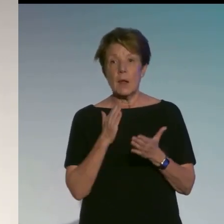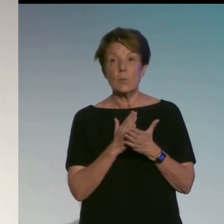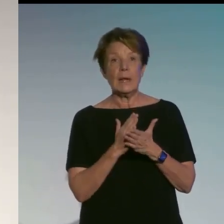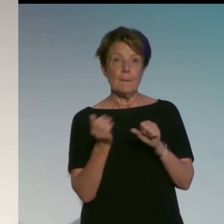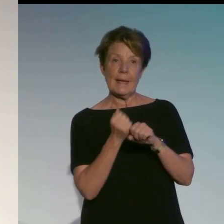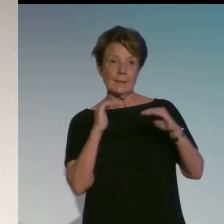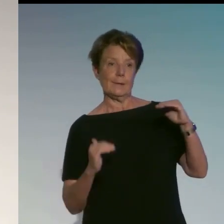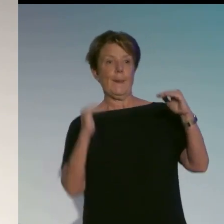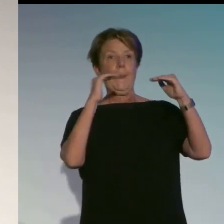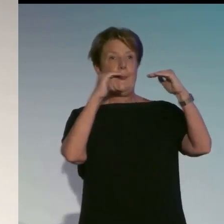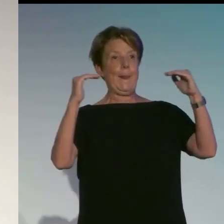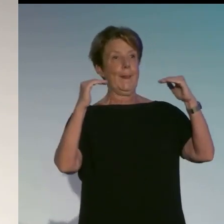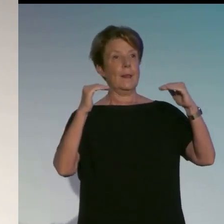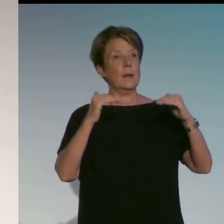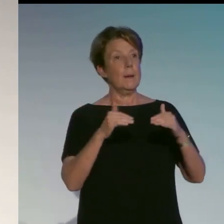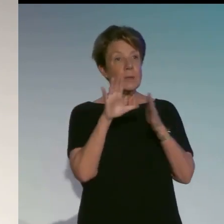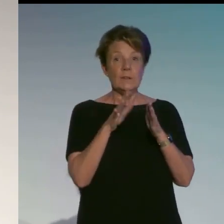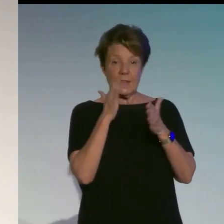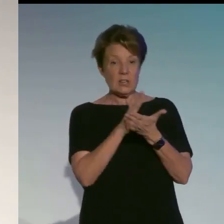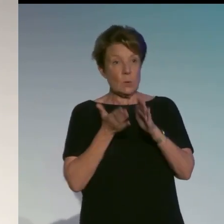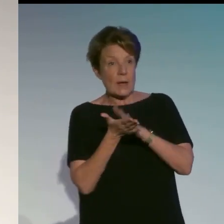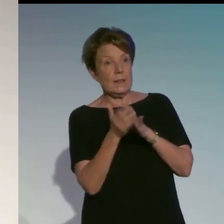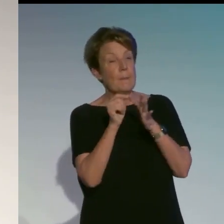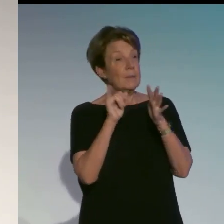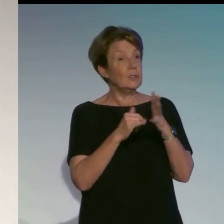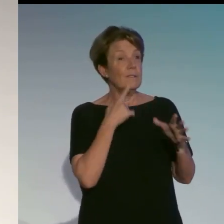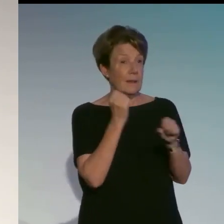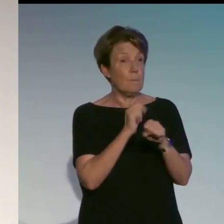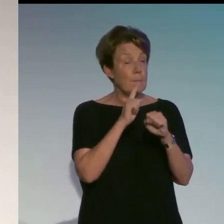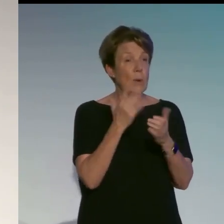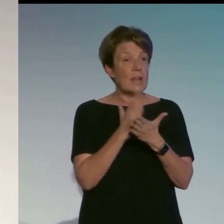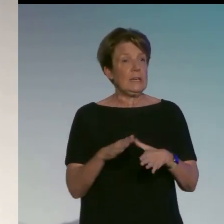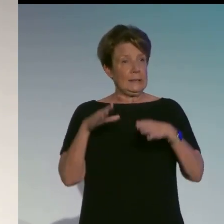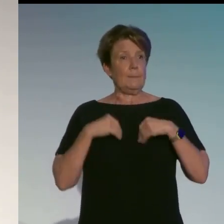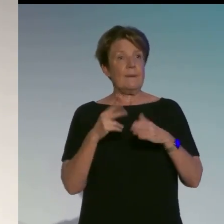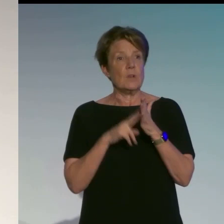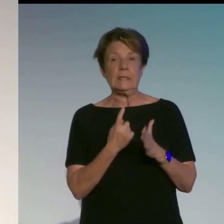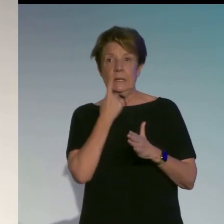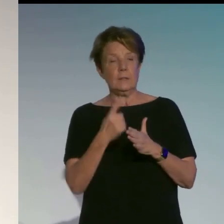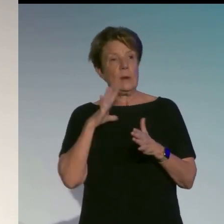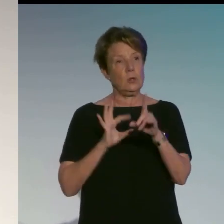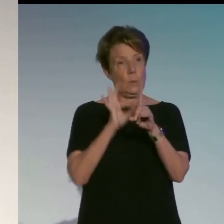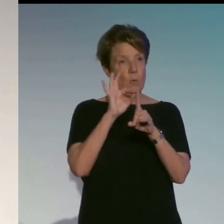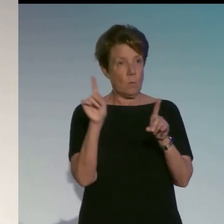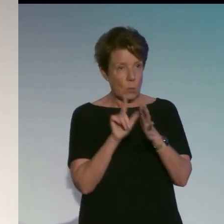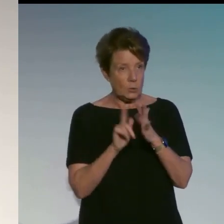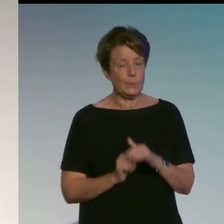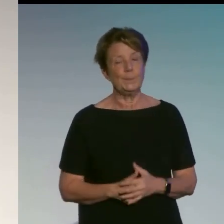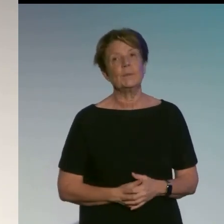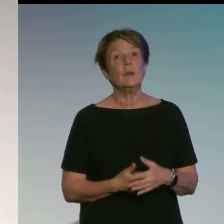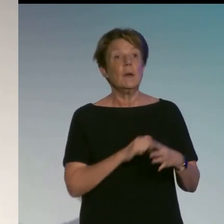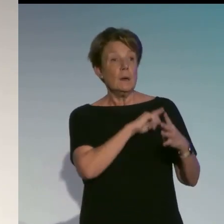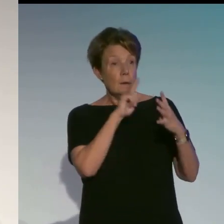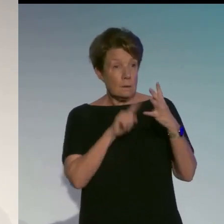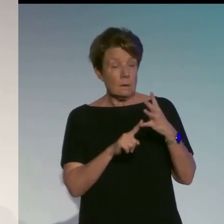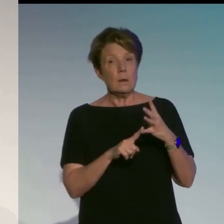for us in the public service, and we take that really, really seriously. The last thing that I think we need to do as well, which we have to do,